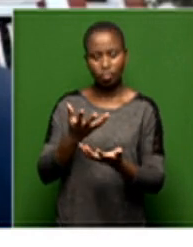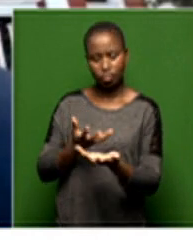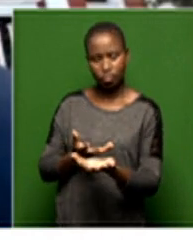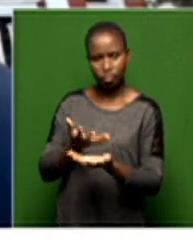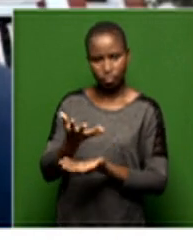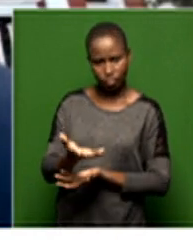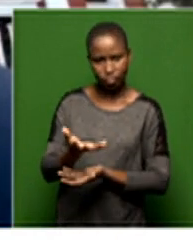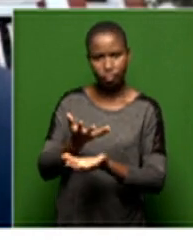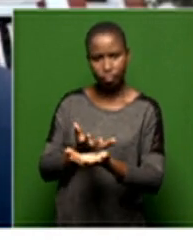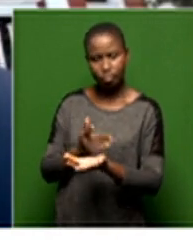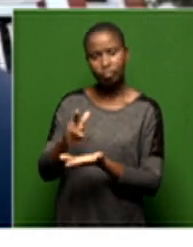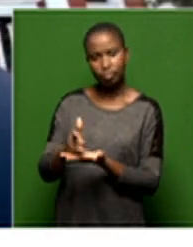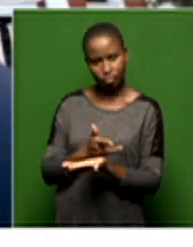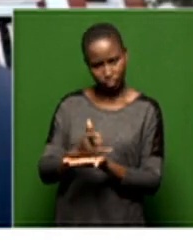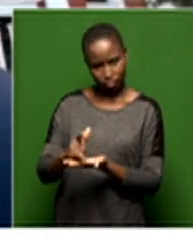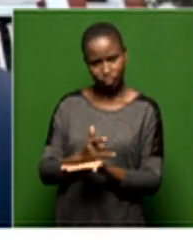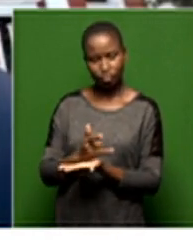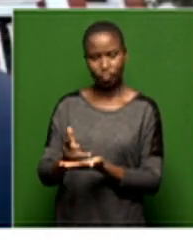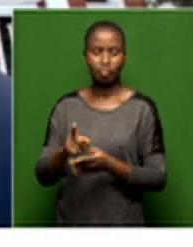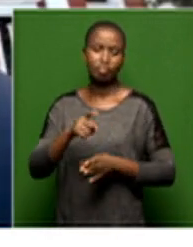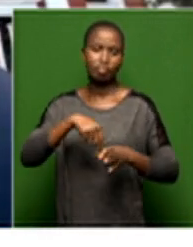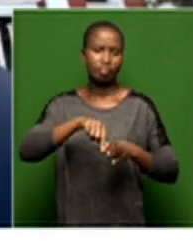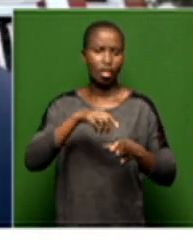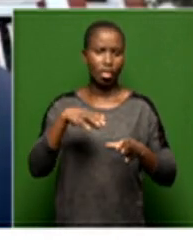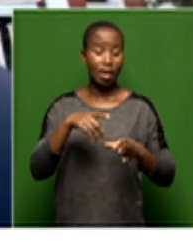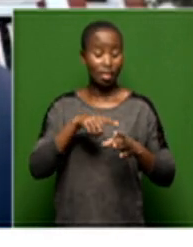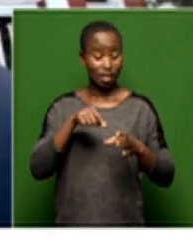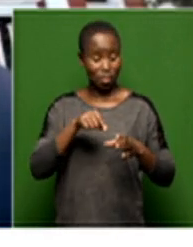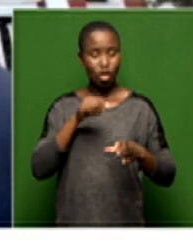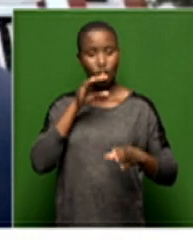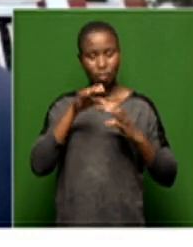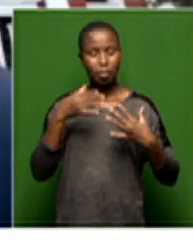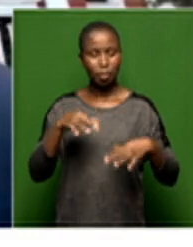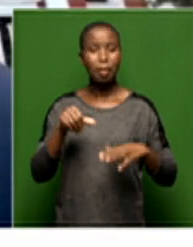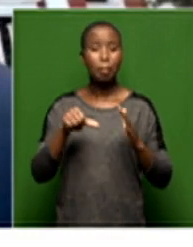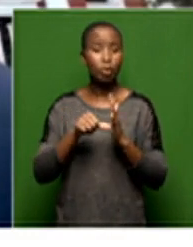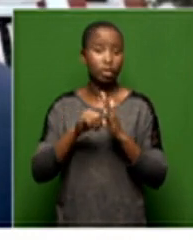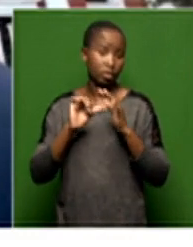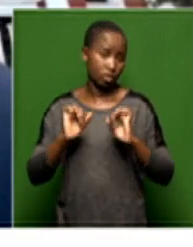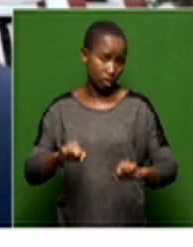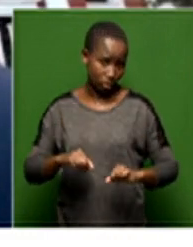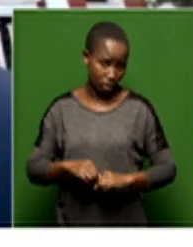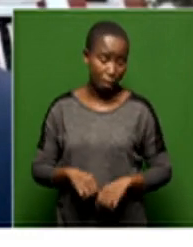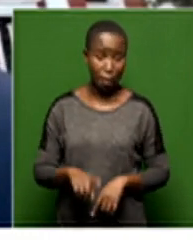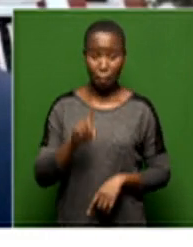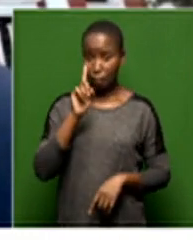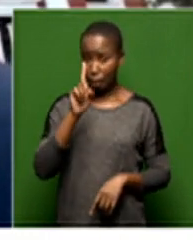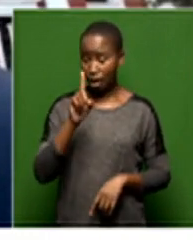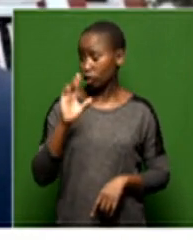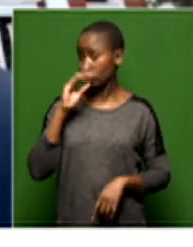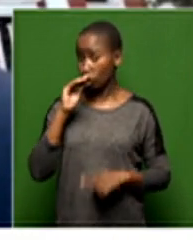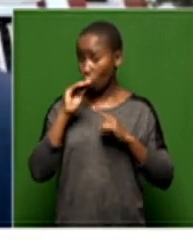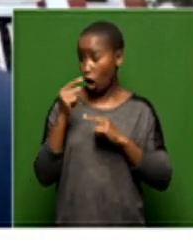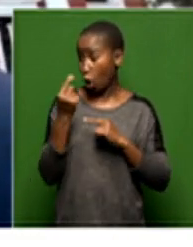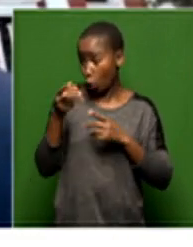of conversation amongst us. So that is important. But it's not the only way we